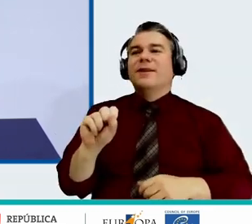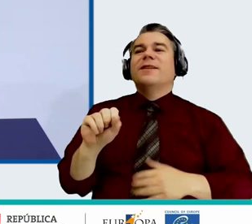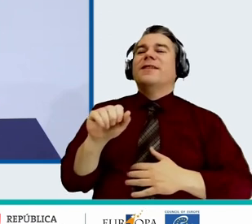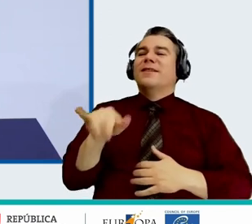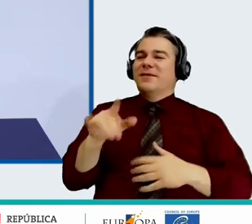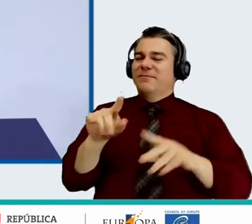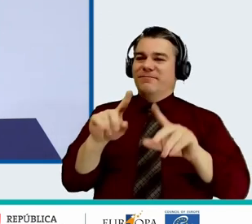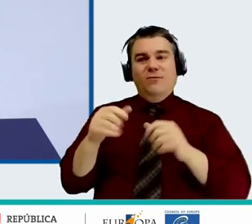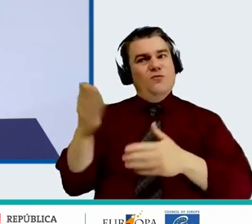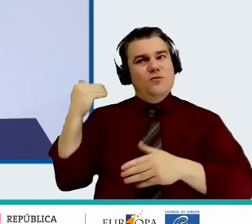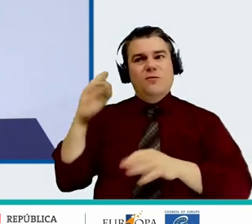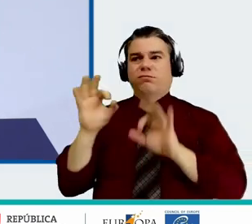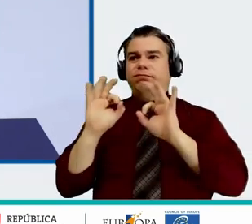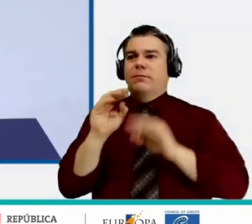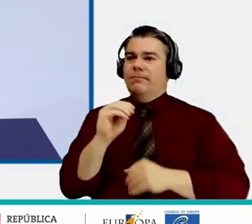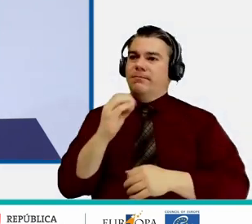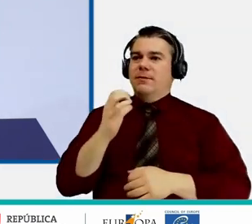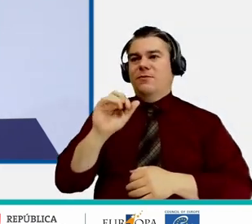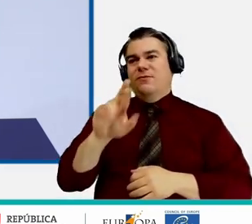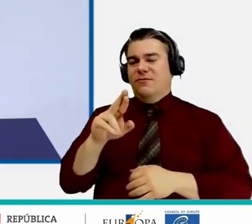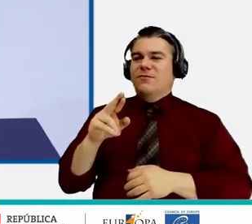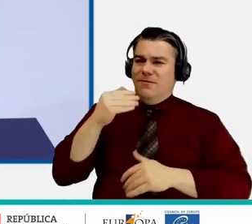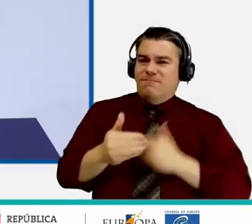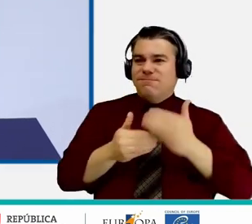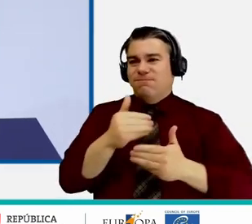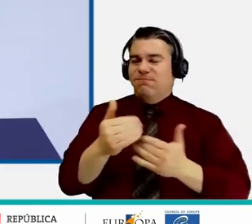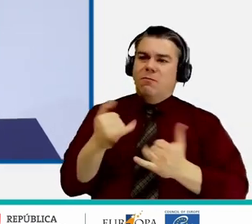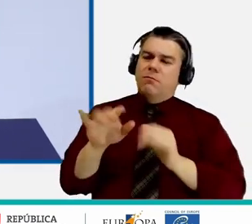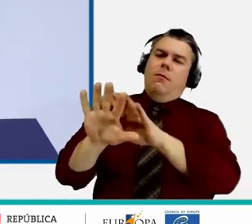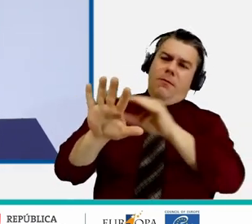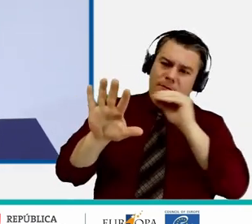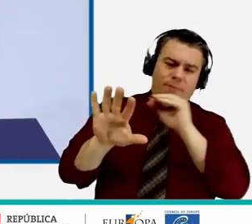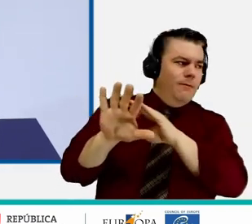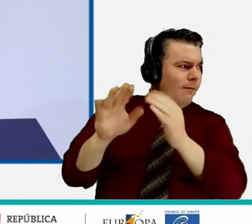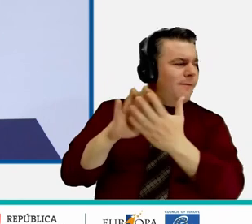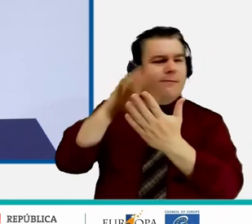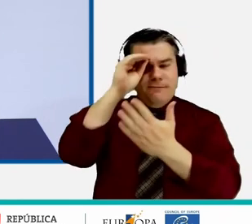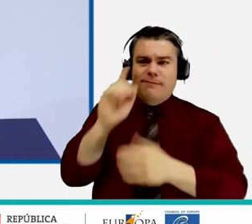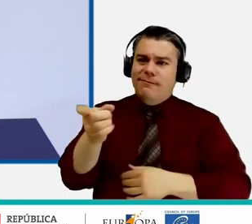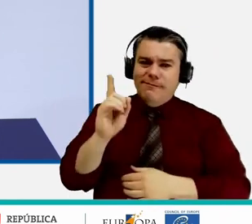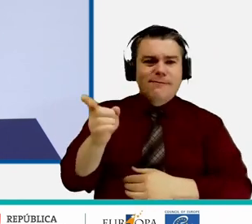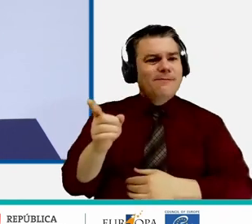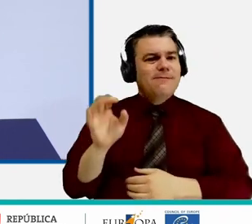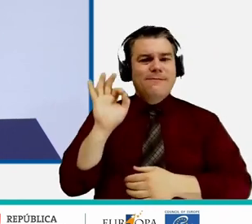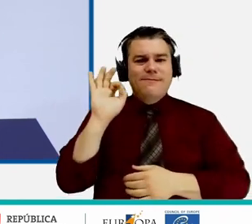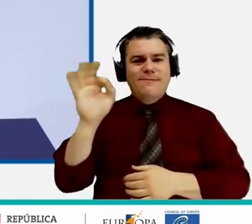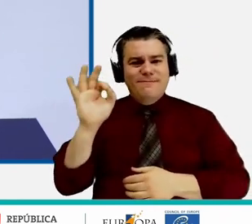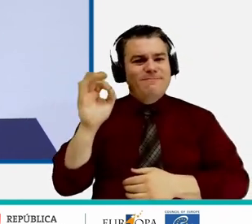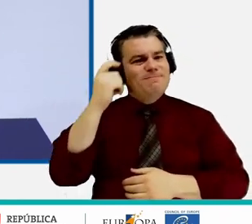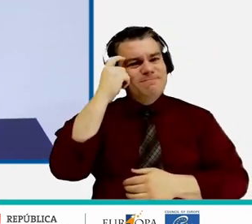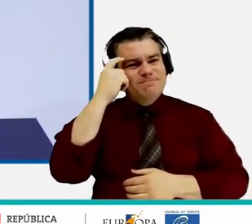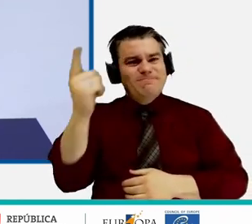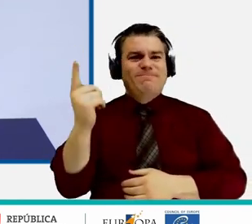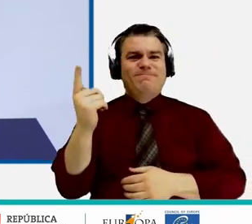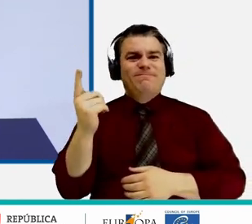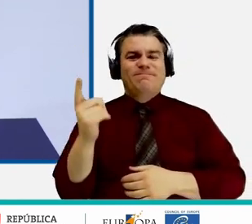previous MCR campaign, and we keep learning about the innovative approach to risk you